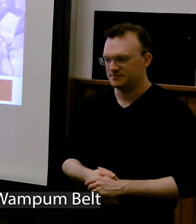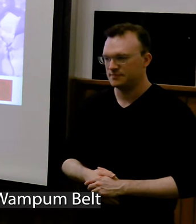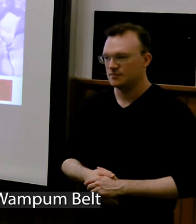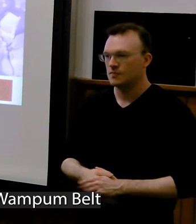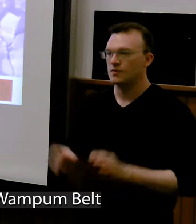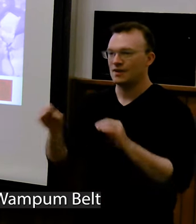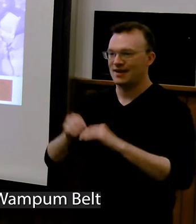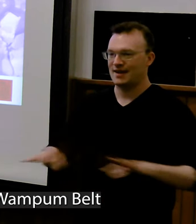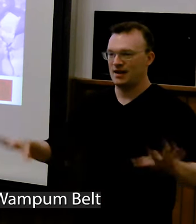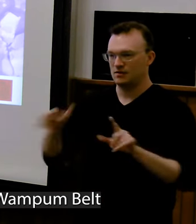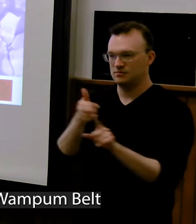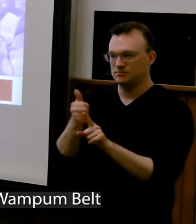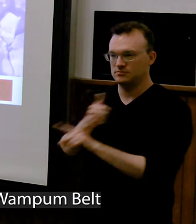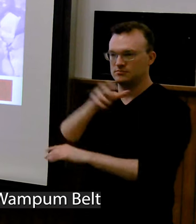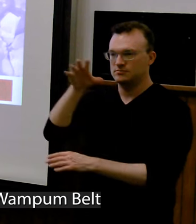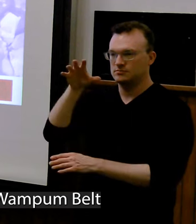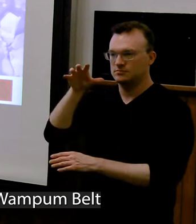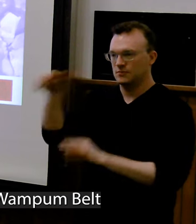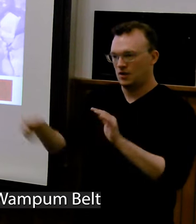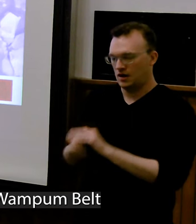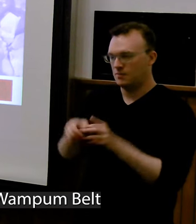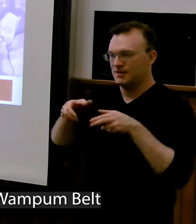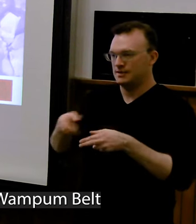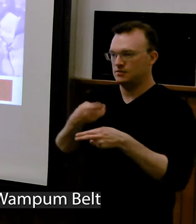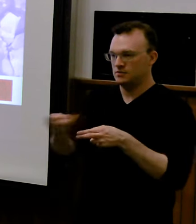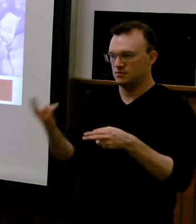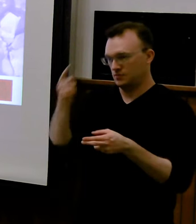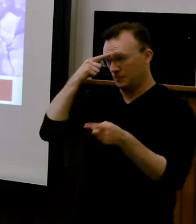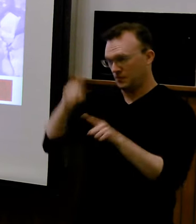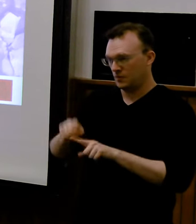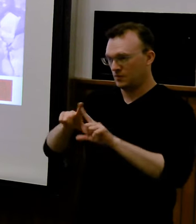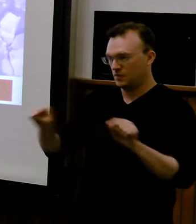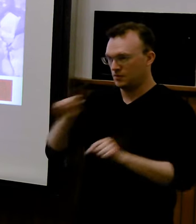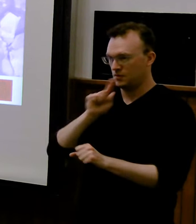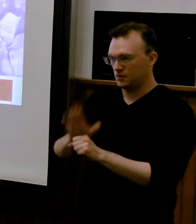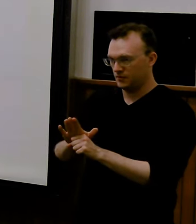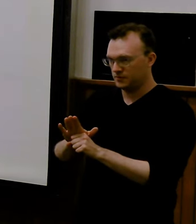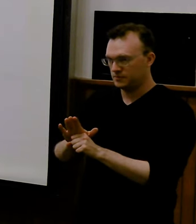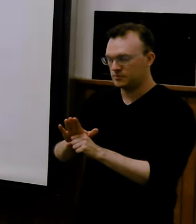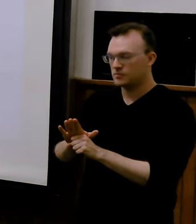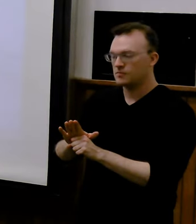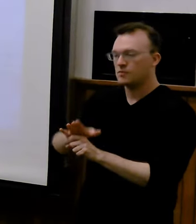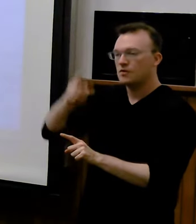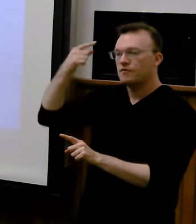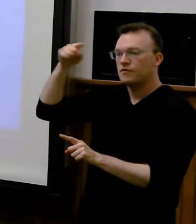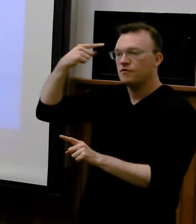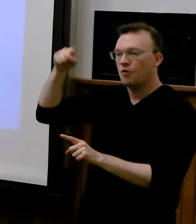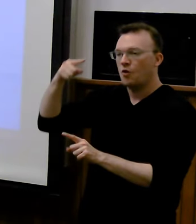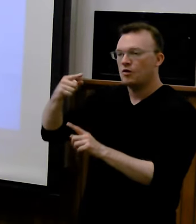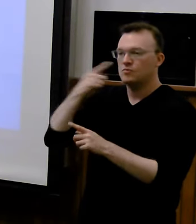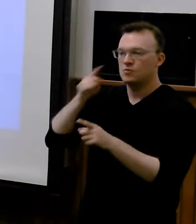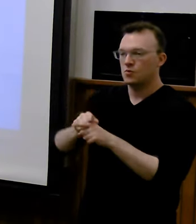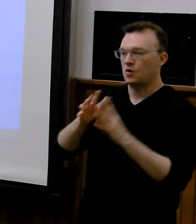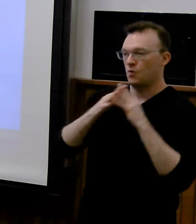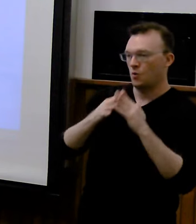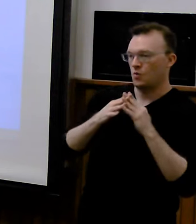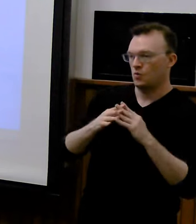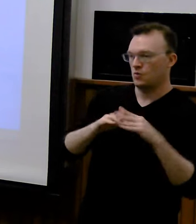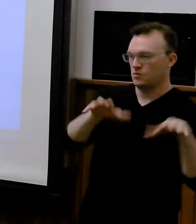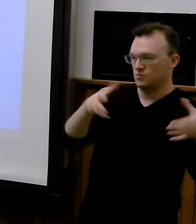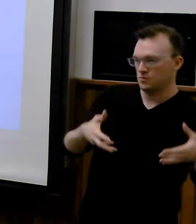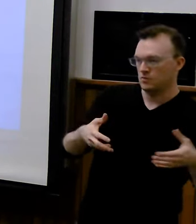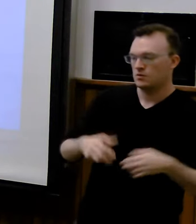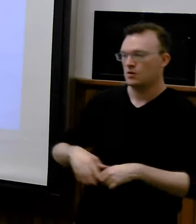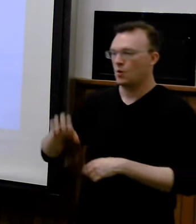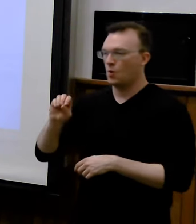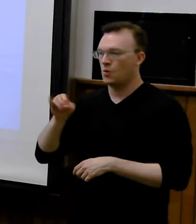The territory was the subject of the Dish with One Spoon Wampum Belt Covenant, an agreement between the Haudenosaunee Confederacy